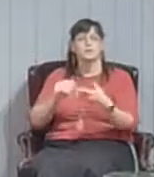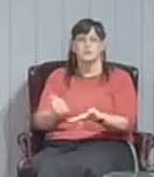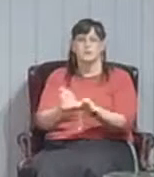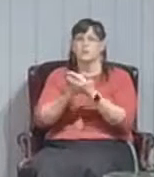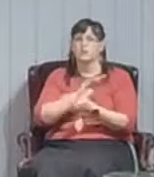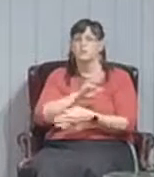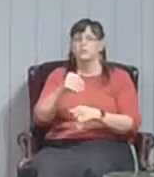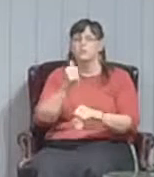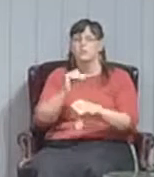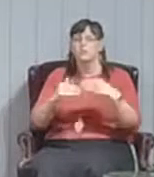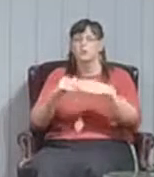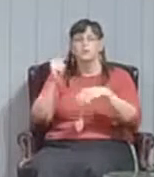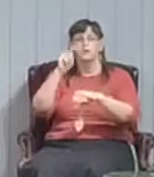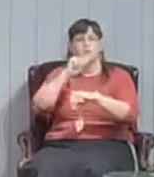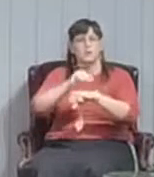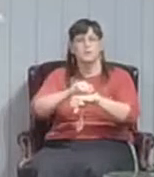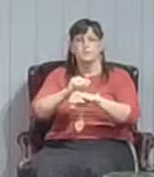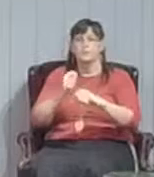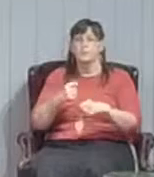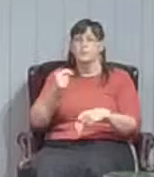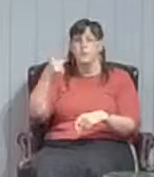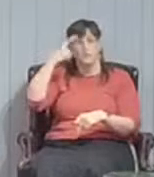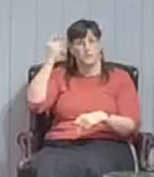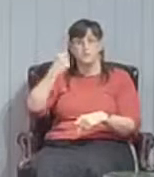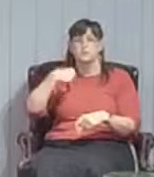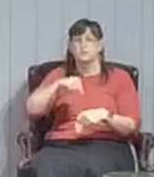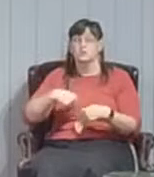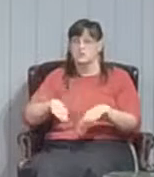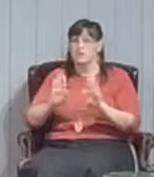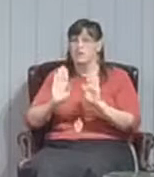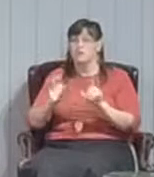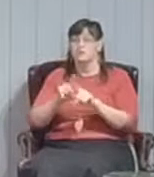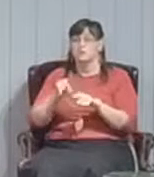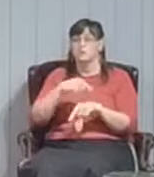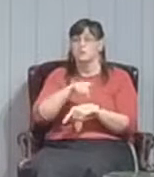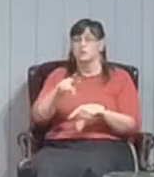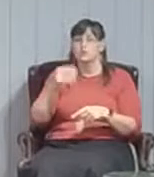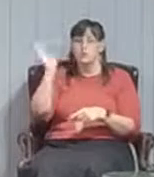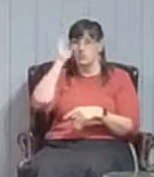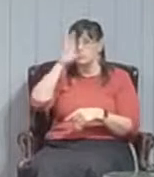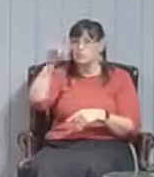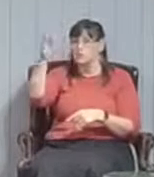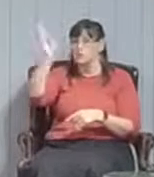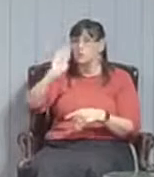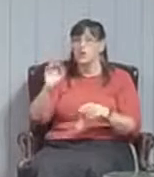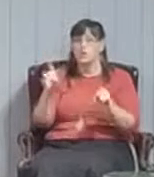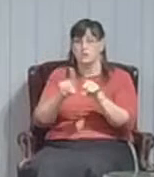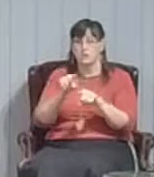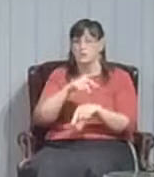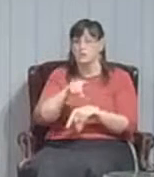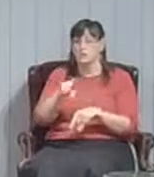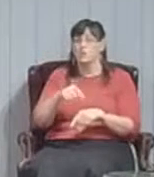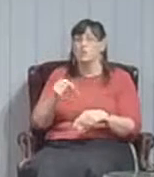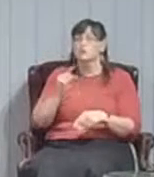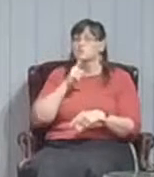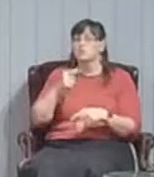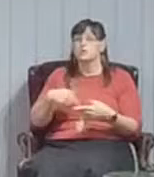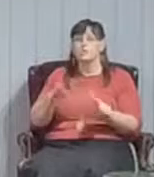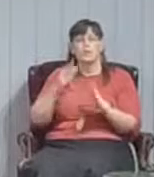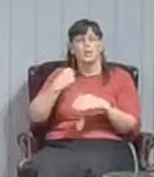do that, and we sacrifice like you do, and we seek God like you do, and so let us build with